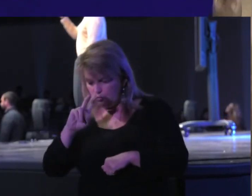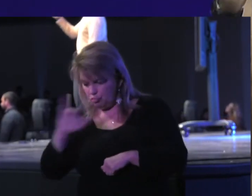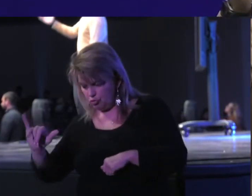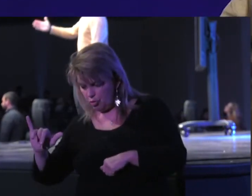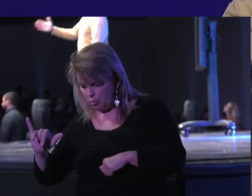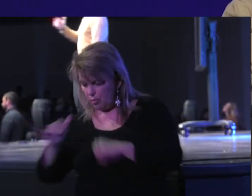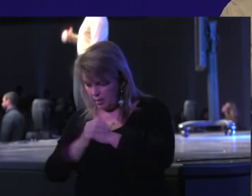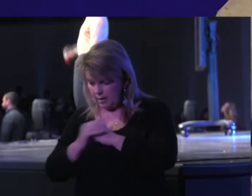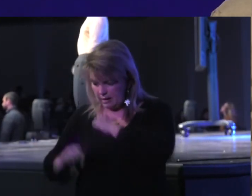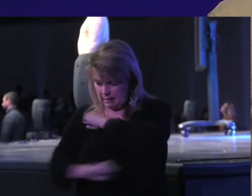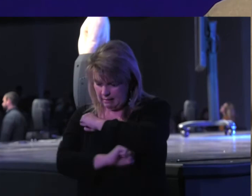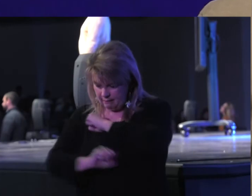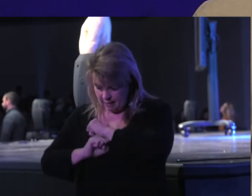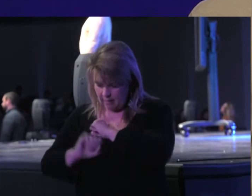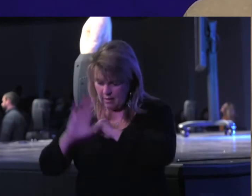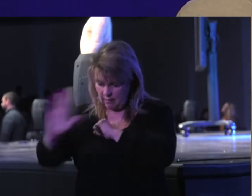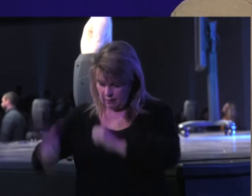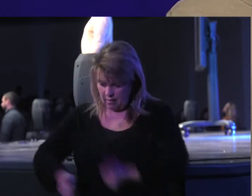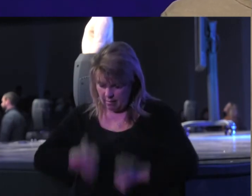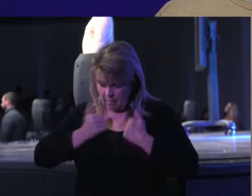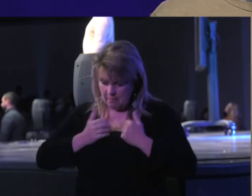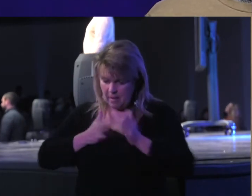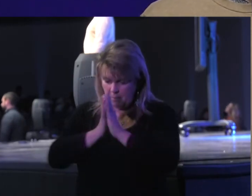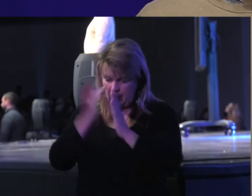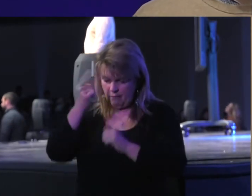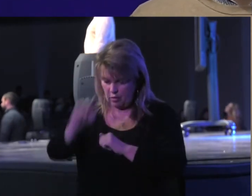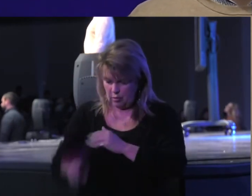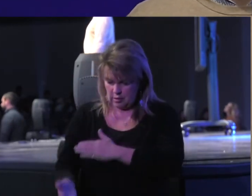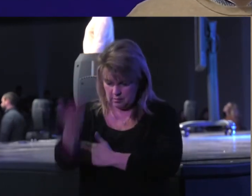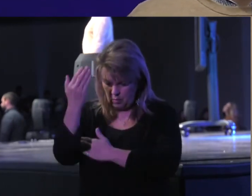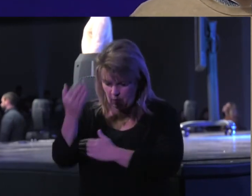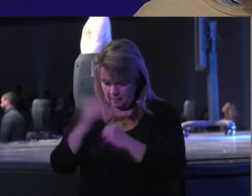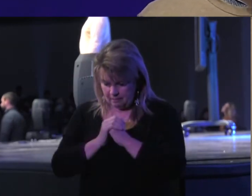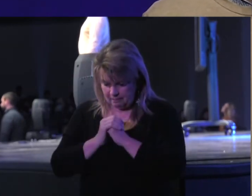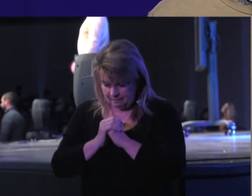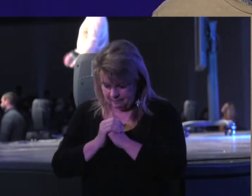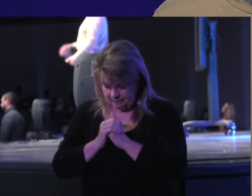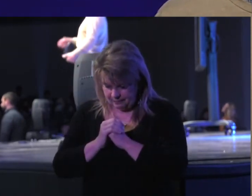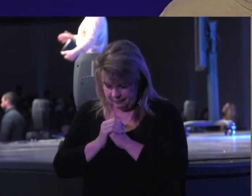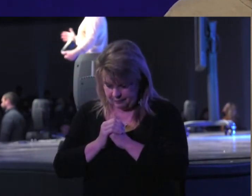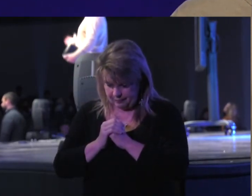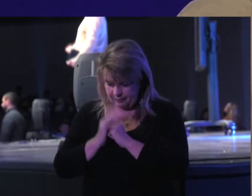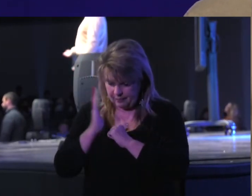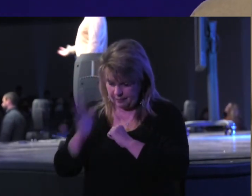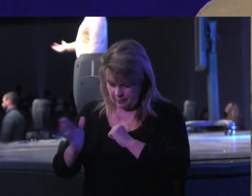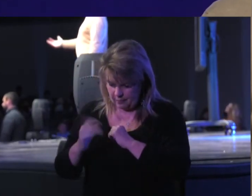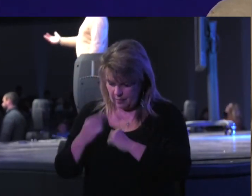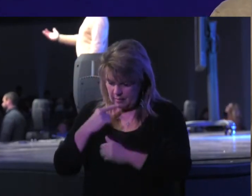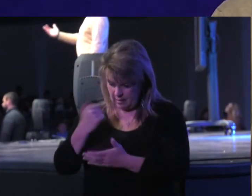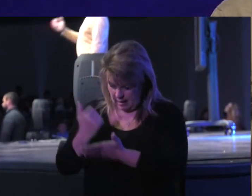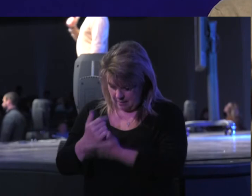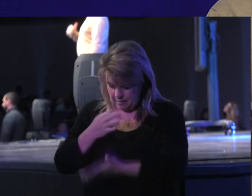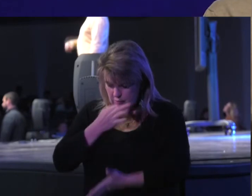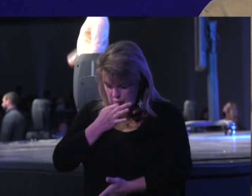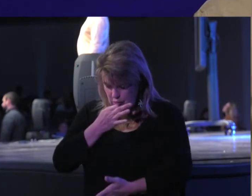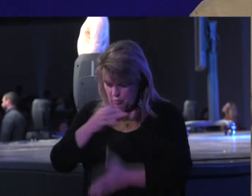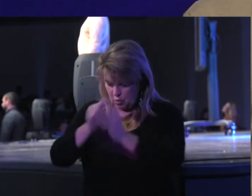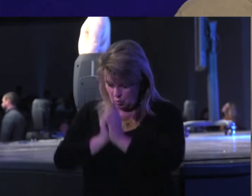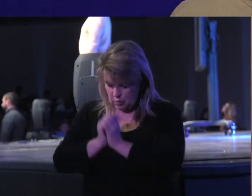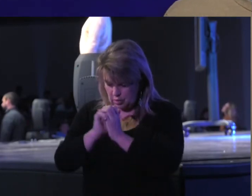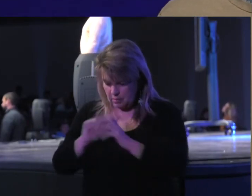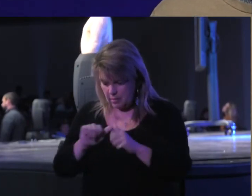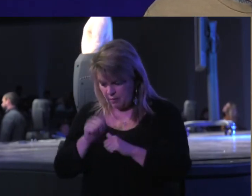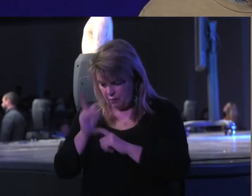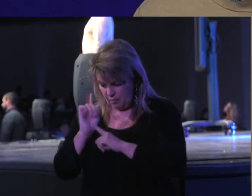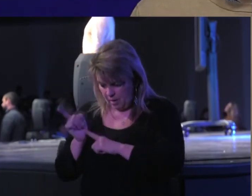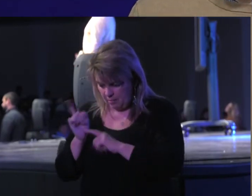foundation of their being. That's my prayer for you this morning. We're going to say amen and worship a few